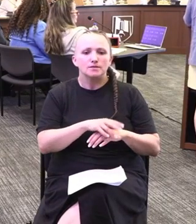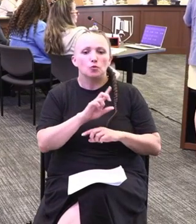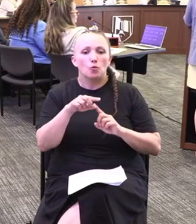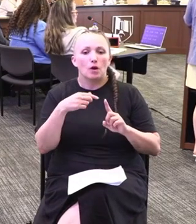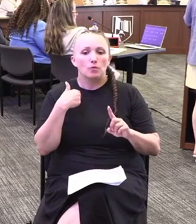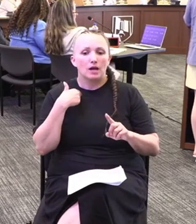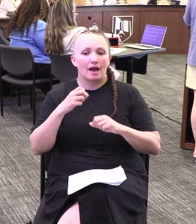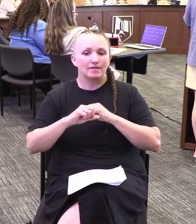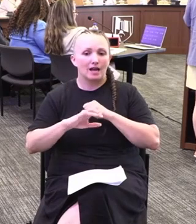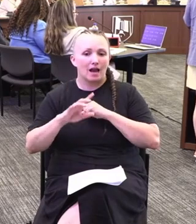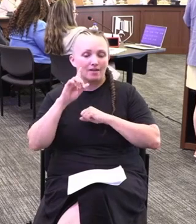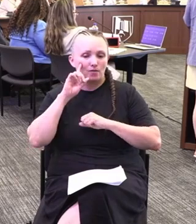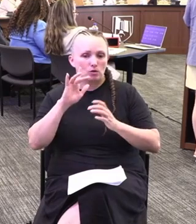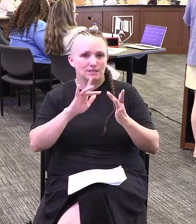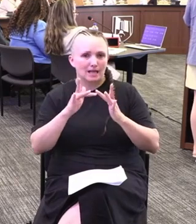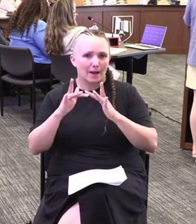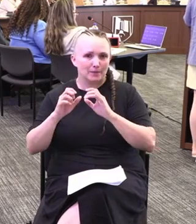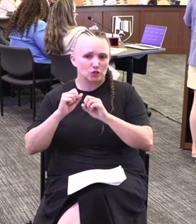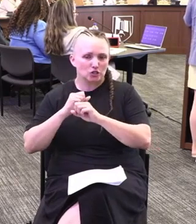cybersecurity, we have